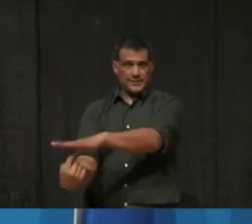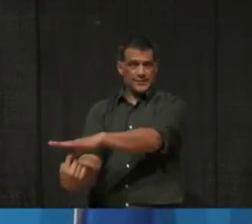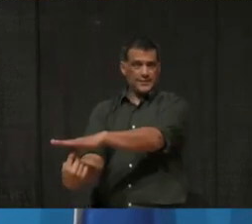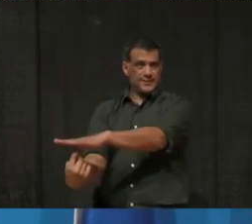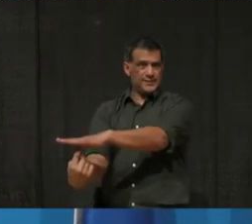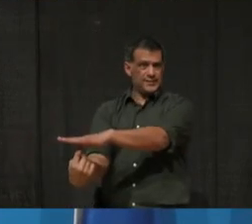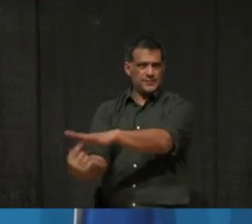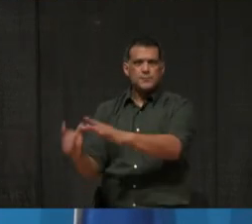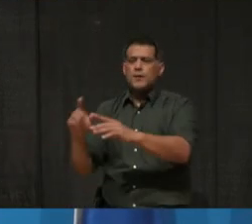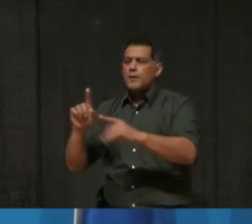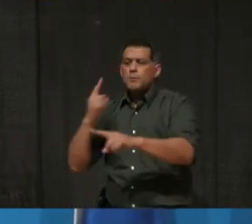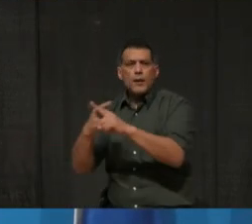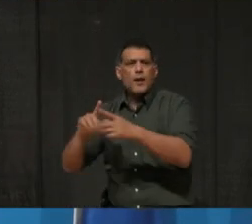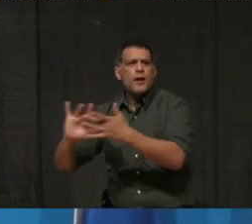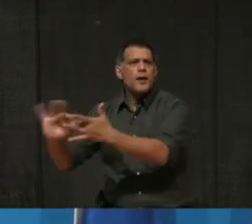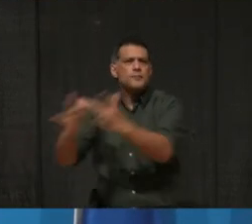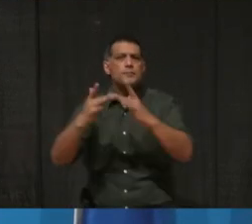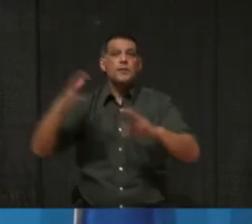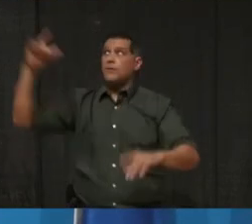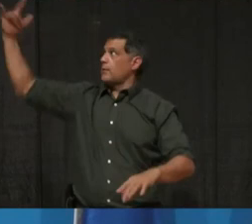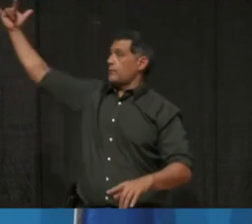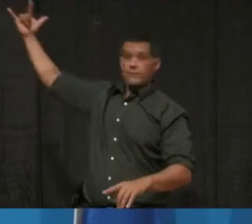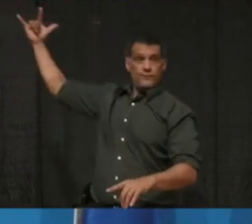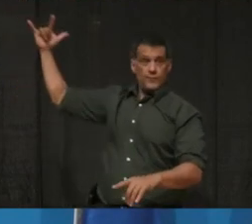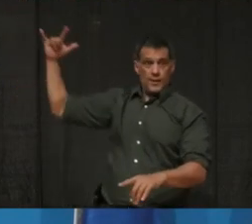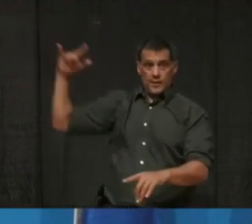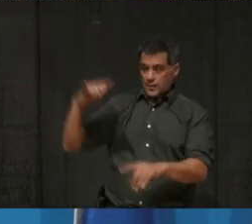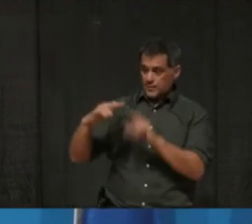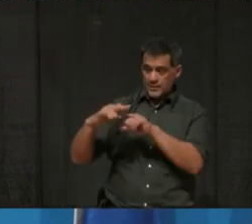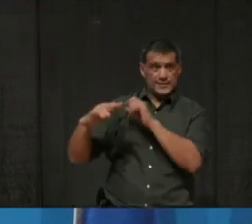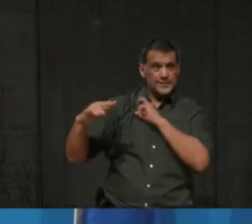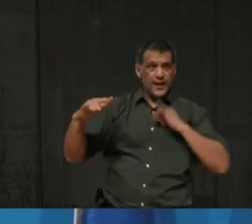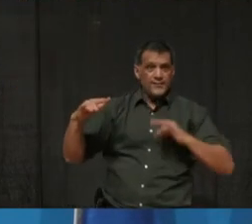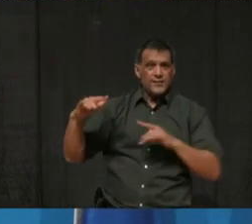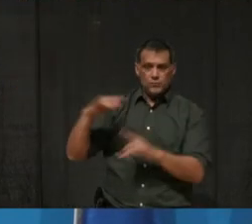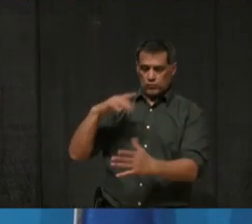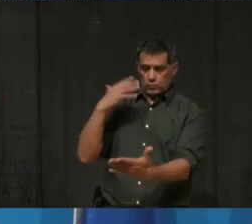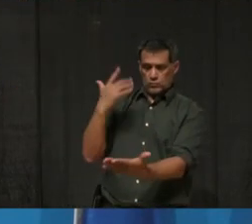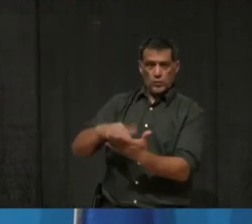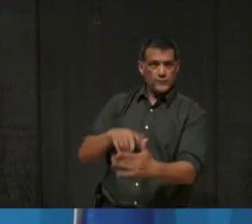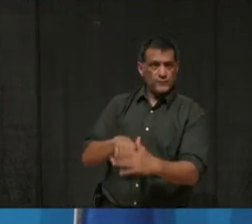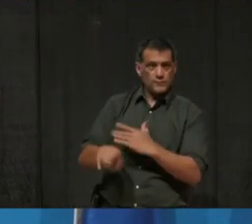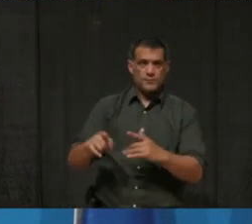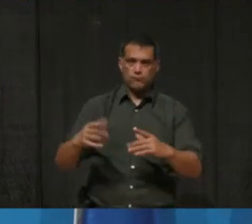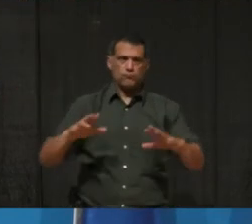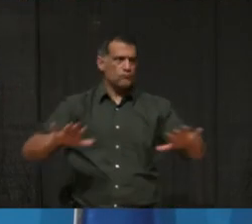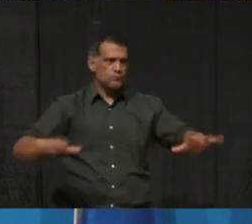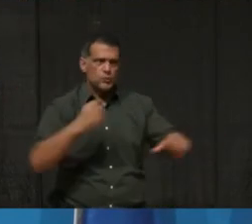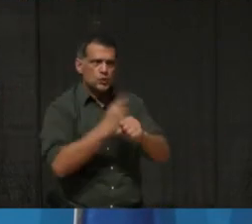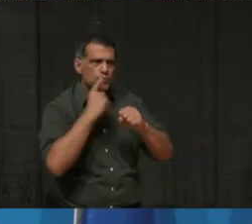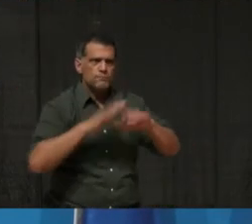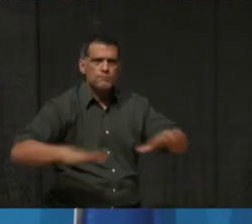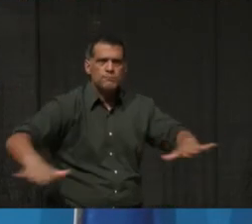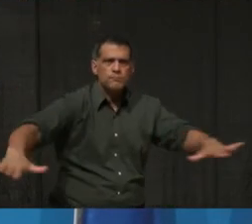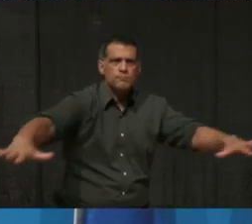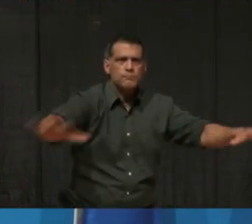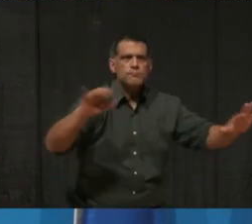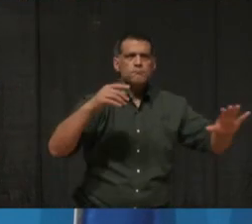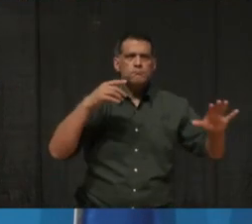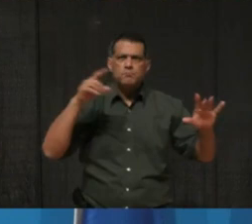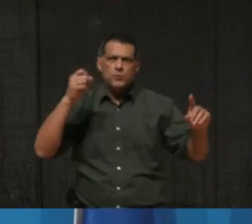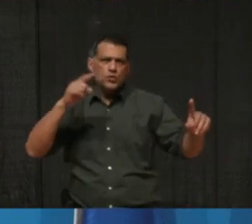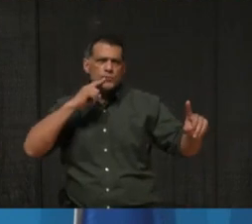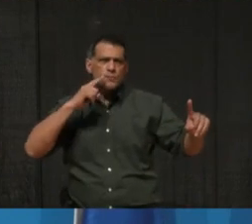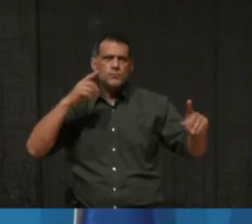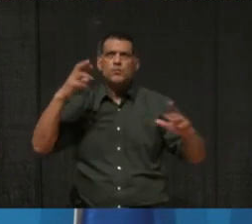contact between returning travelers and staff, who may be residents of our region. So we're also keen to hear what the protocols are going to